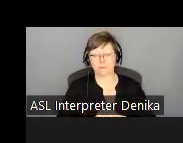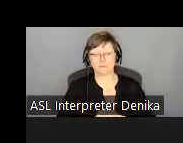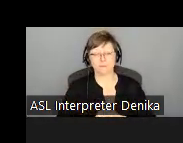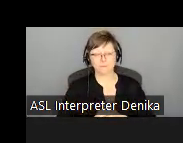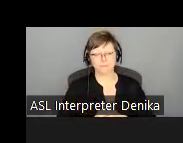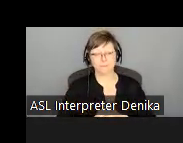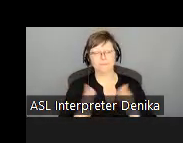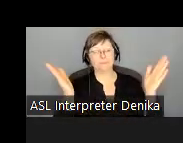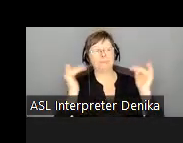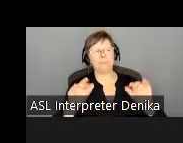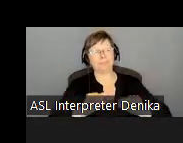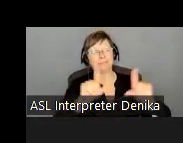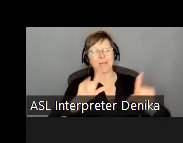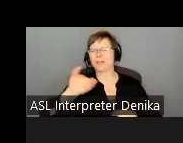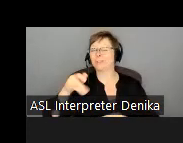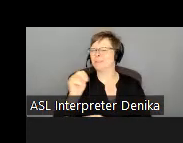Next slide, please, John.